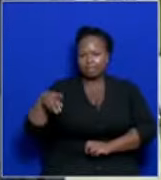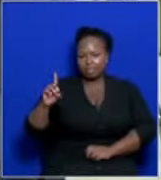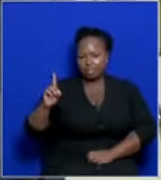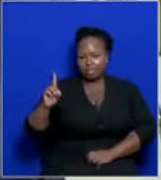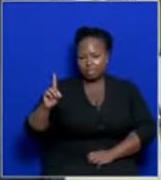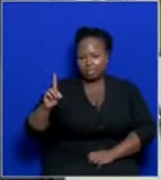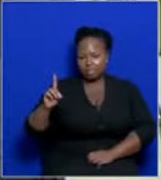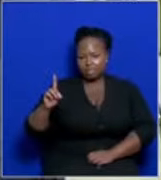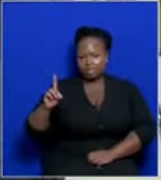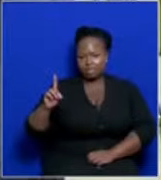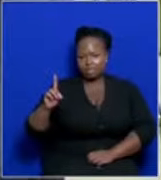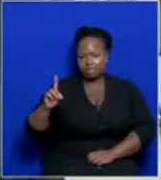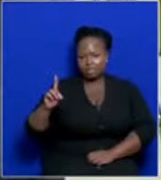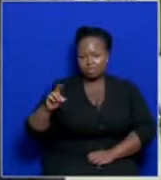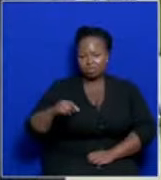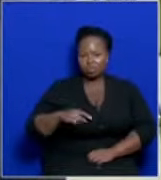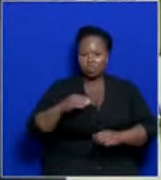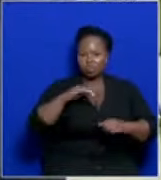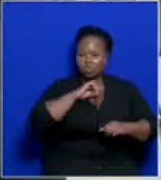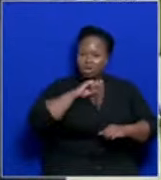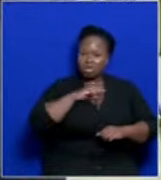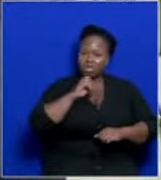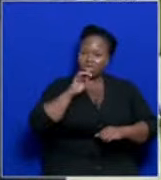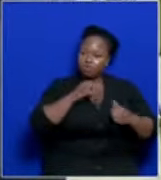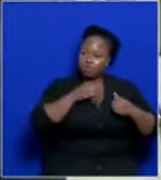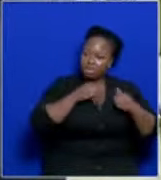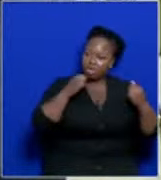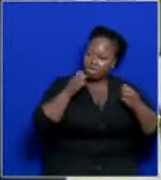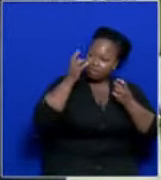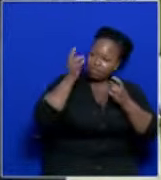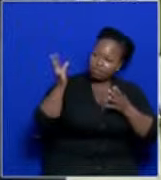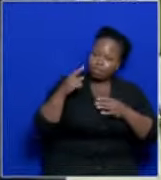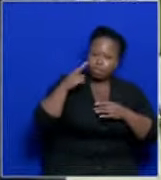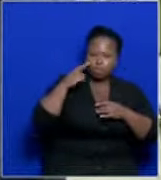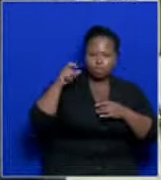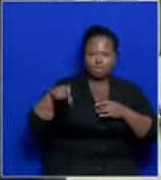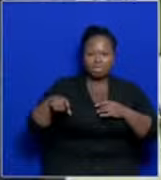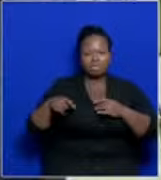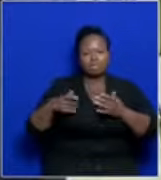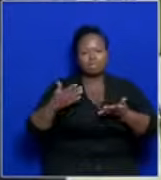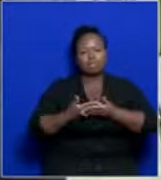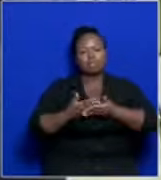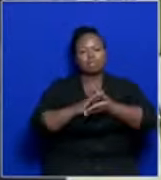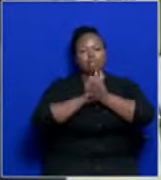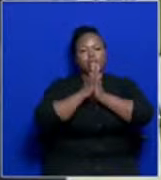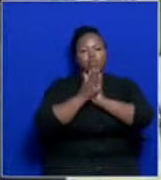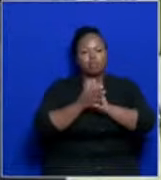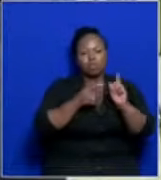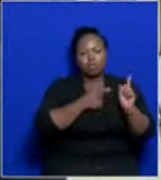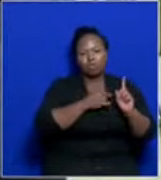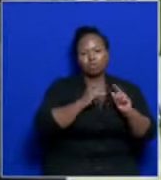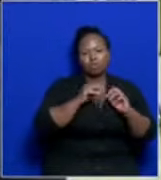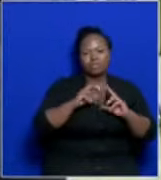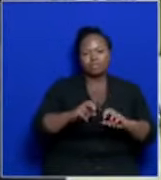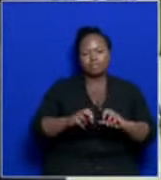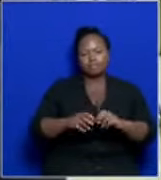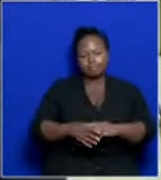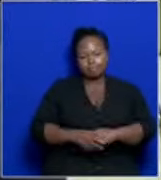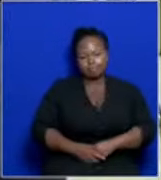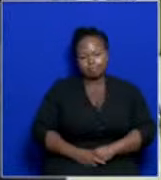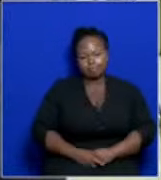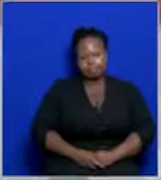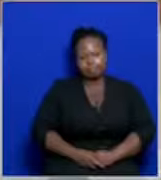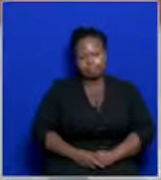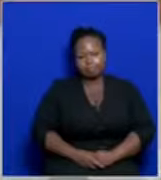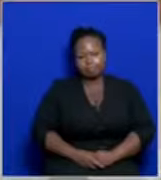disclosure may compromise witnesses and undermine the integrity of the investigation. Thank you. And